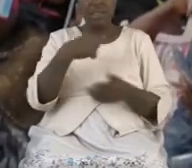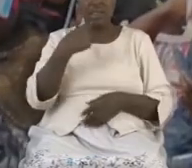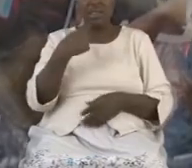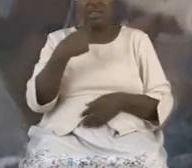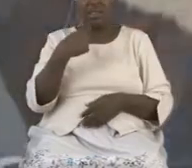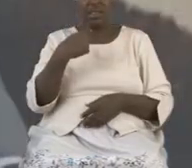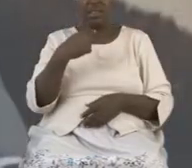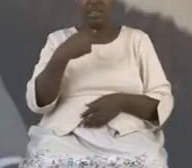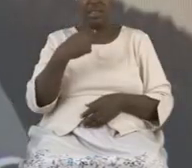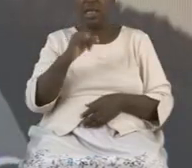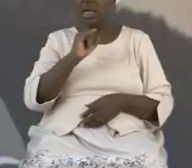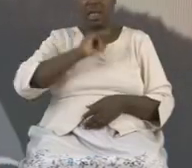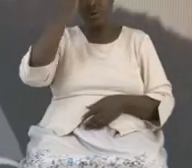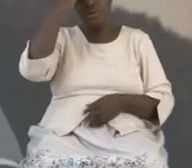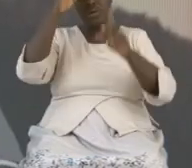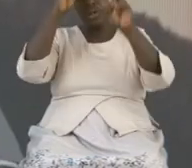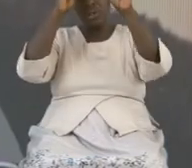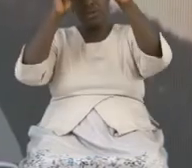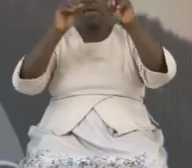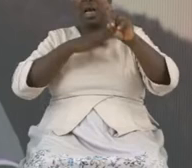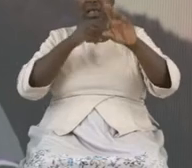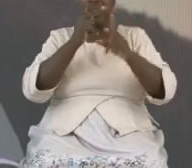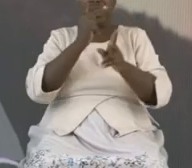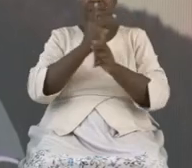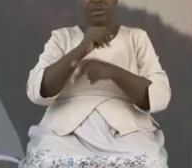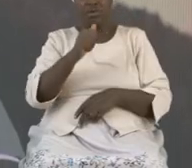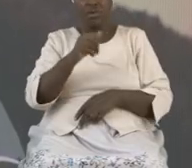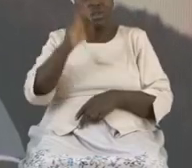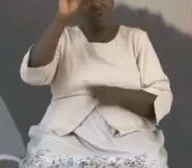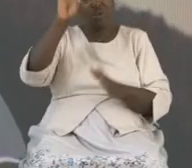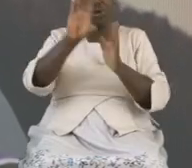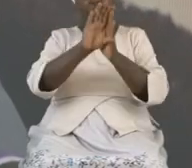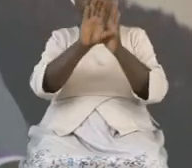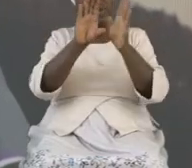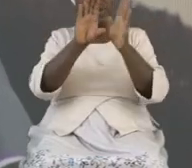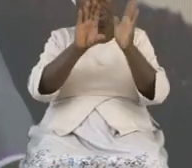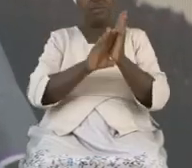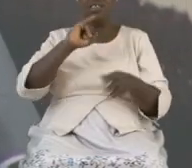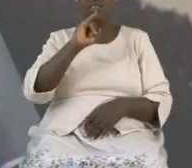him, and keepeth not his commandments, is a liar,